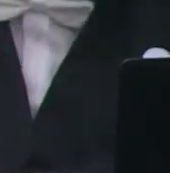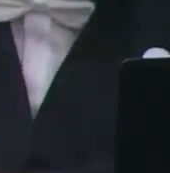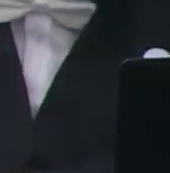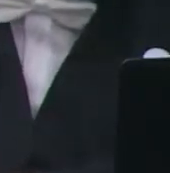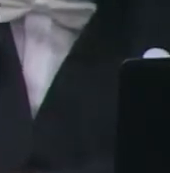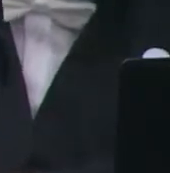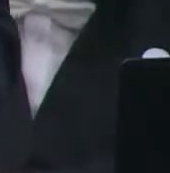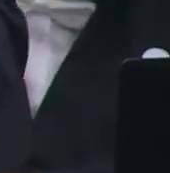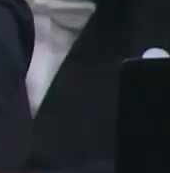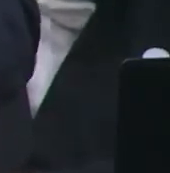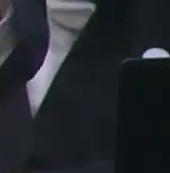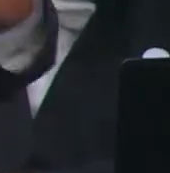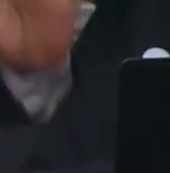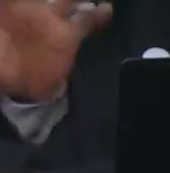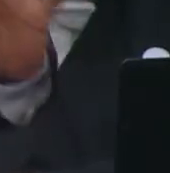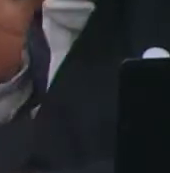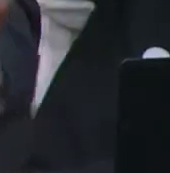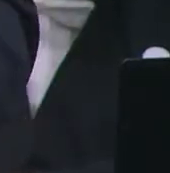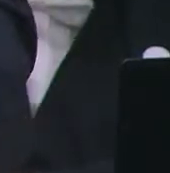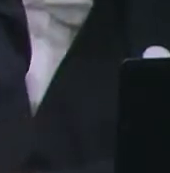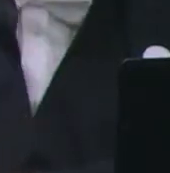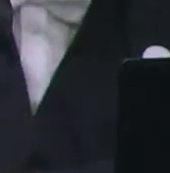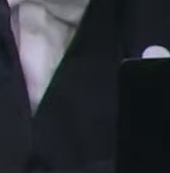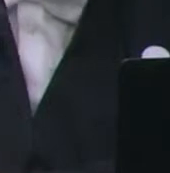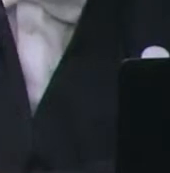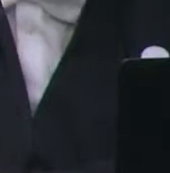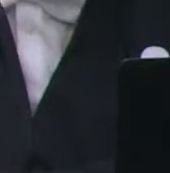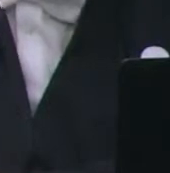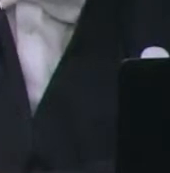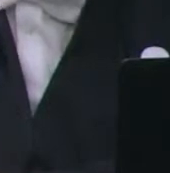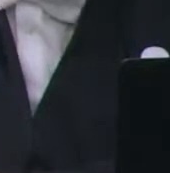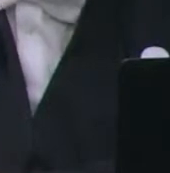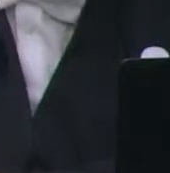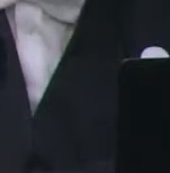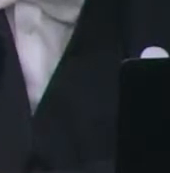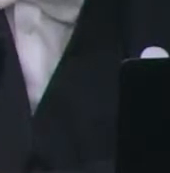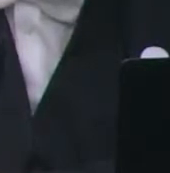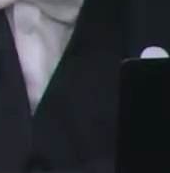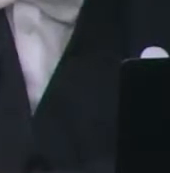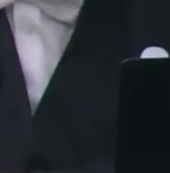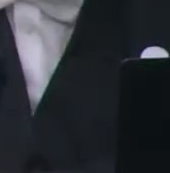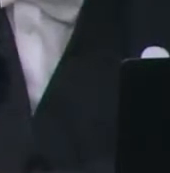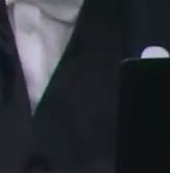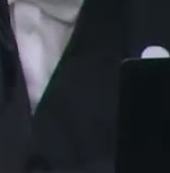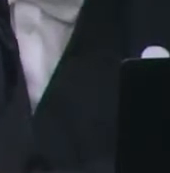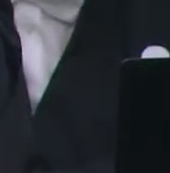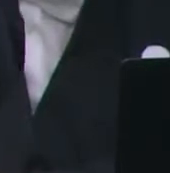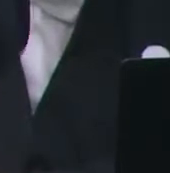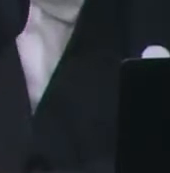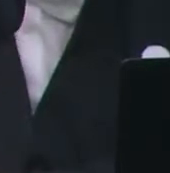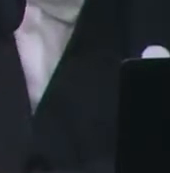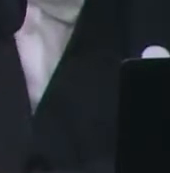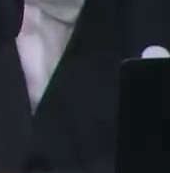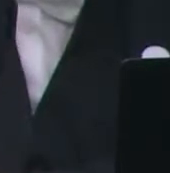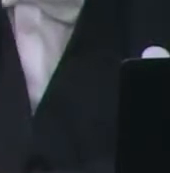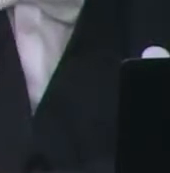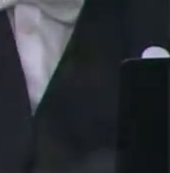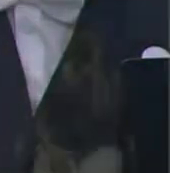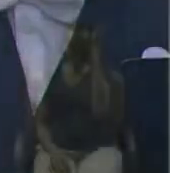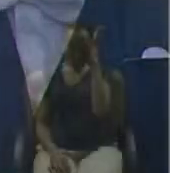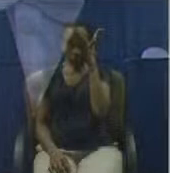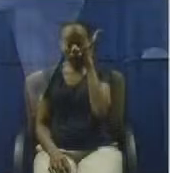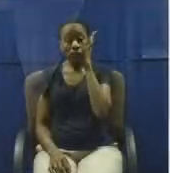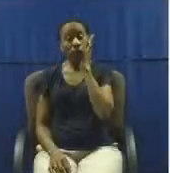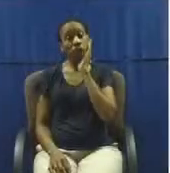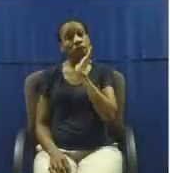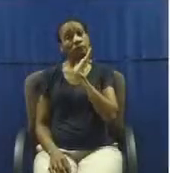from a financial point of view in each of the state-owned enterprises, and synchronize what needs to be done from a